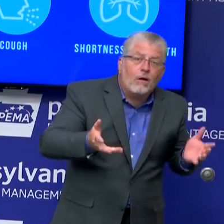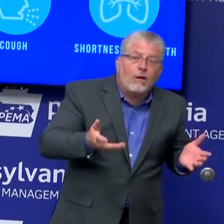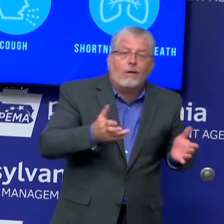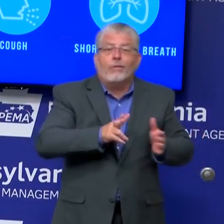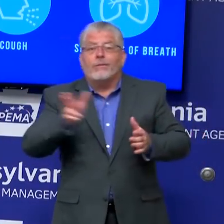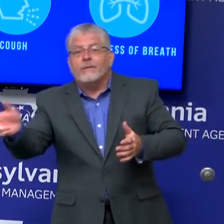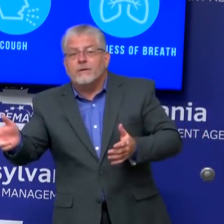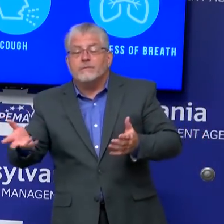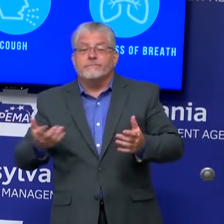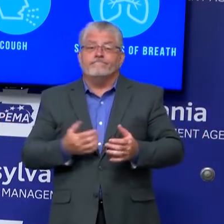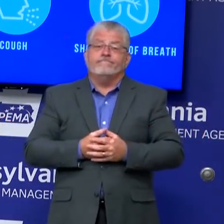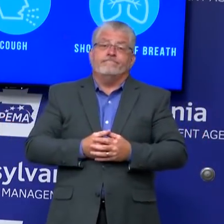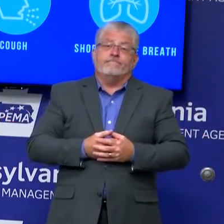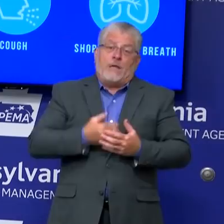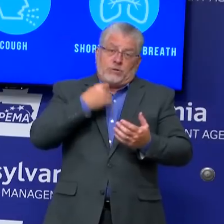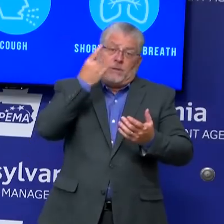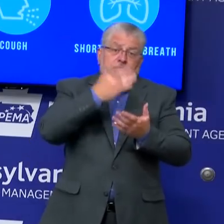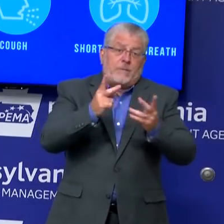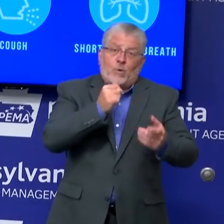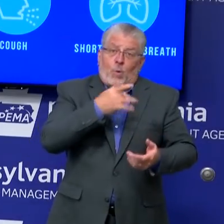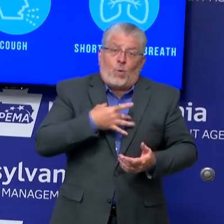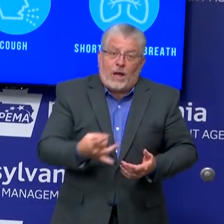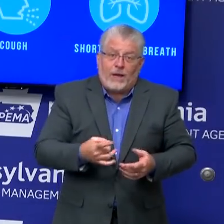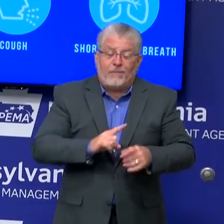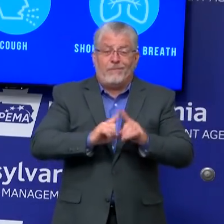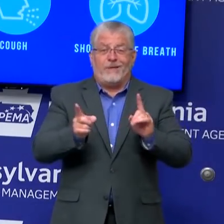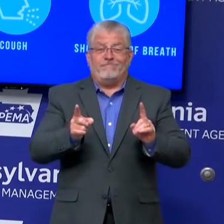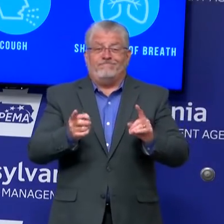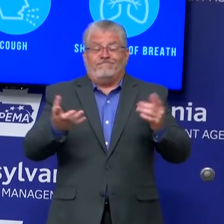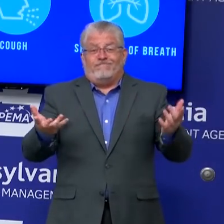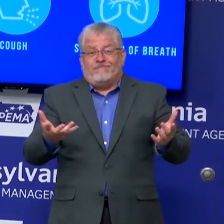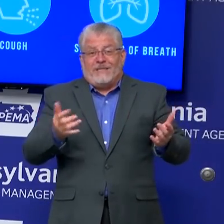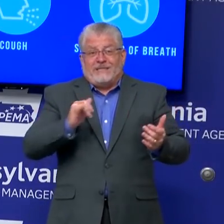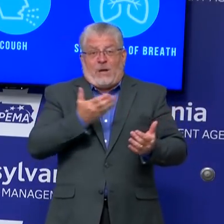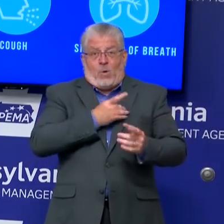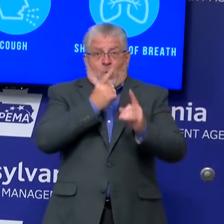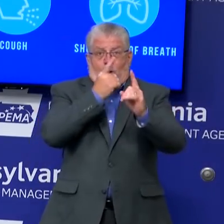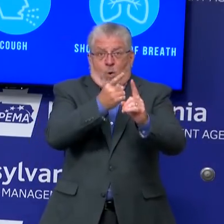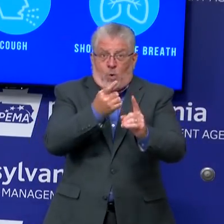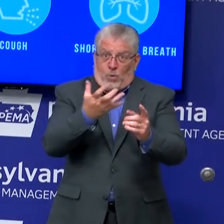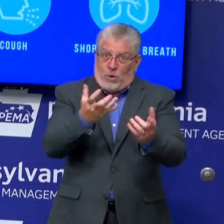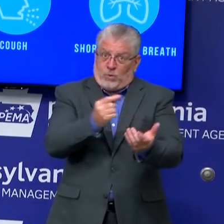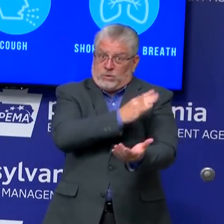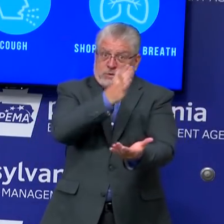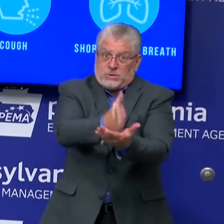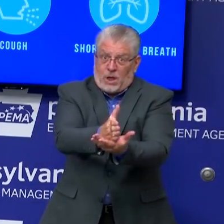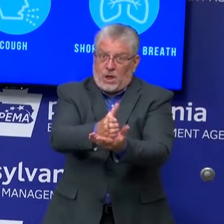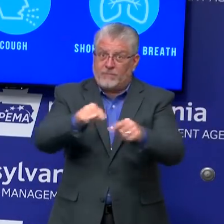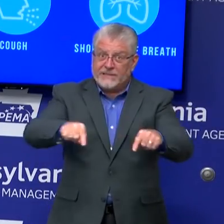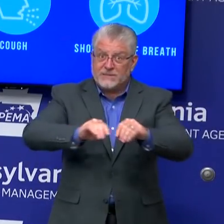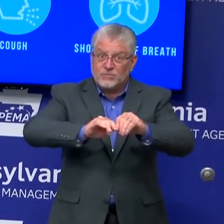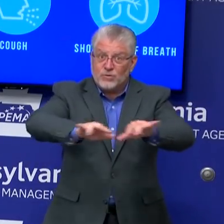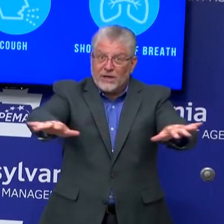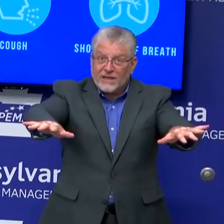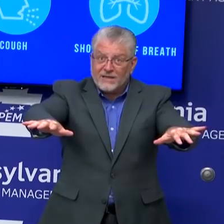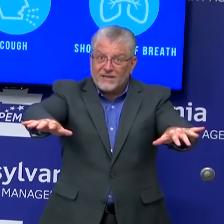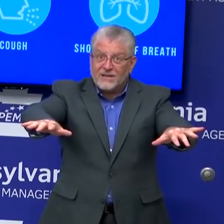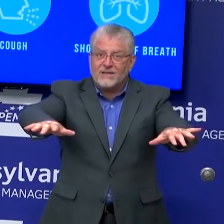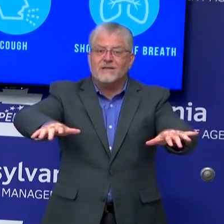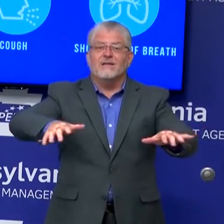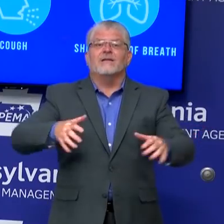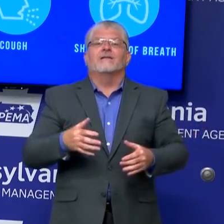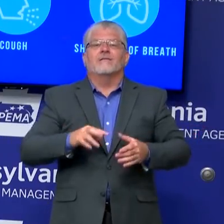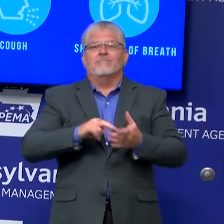do. This is what we need to do if we want to stop this in its tracks right now, so that by the time we get to